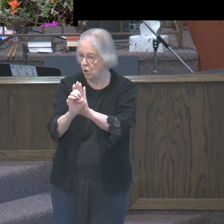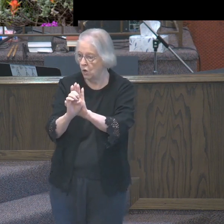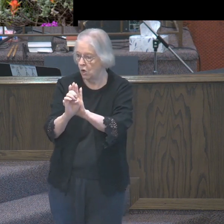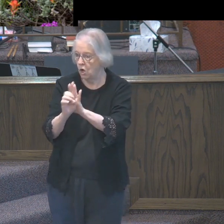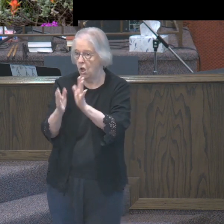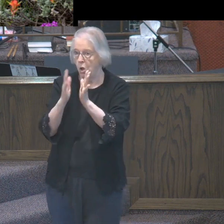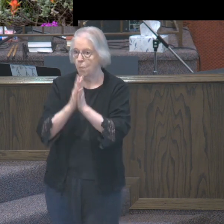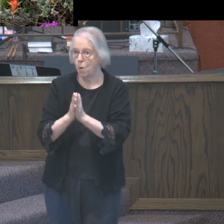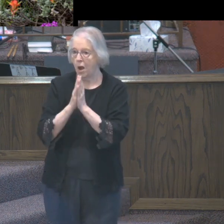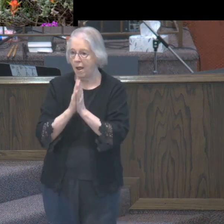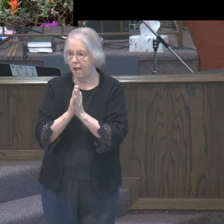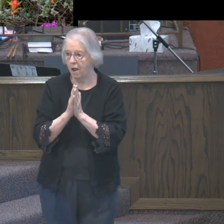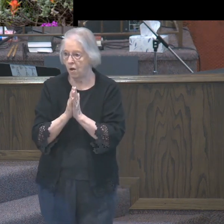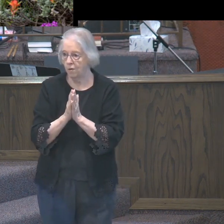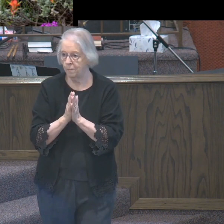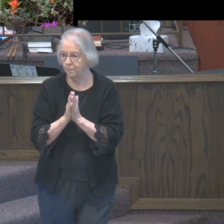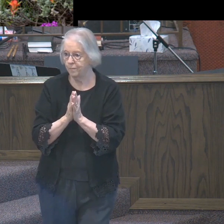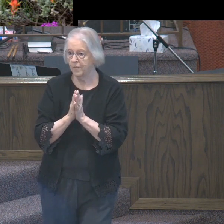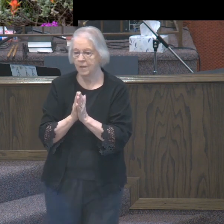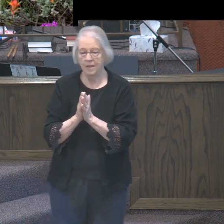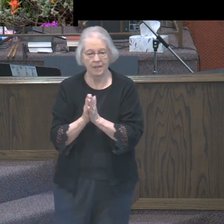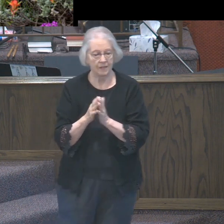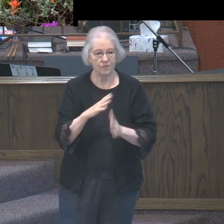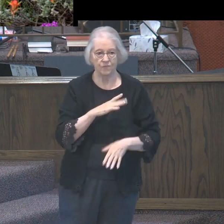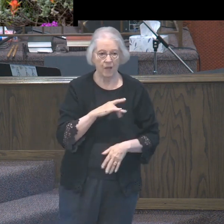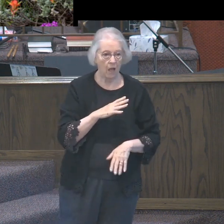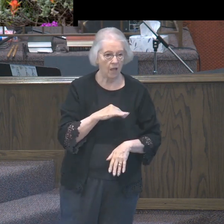Memorized, recited, quoted,